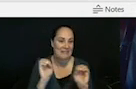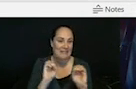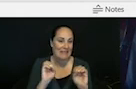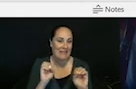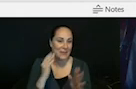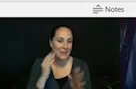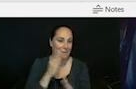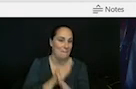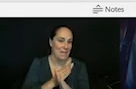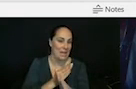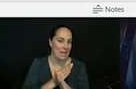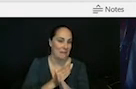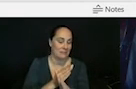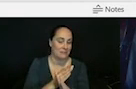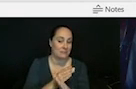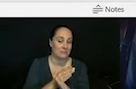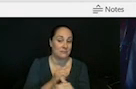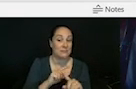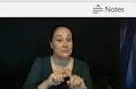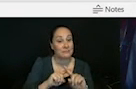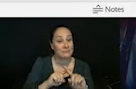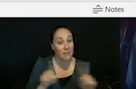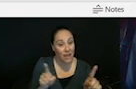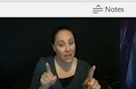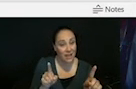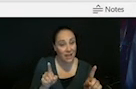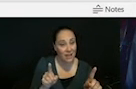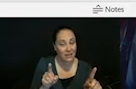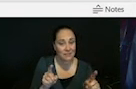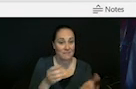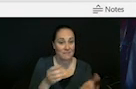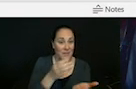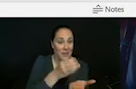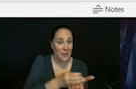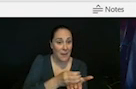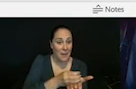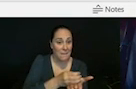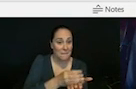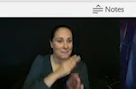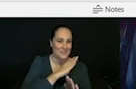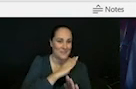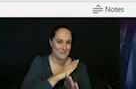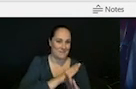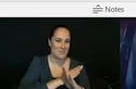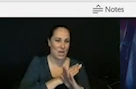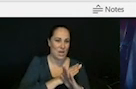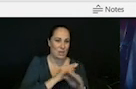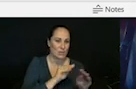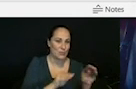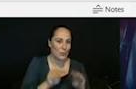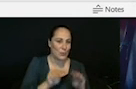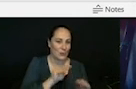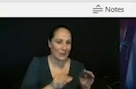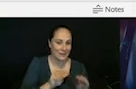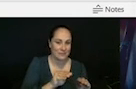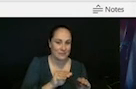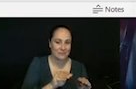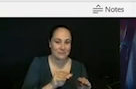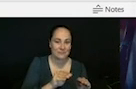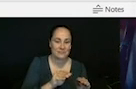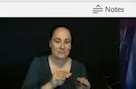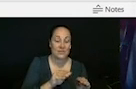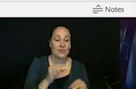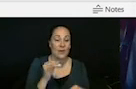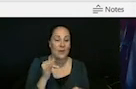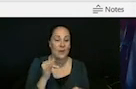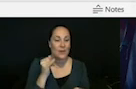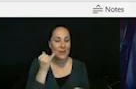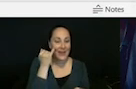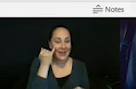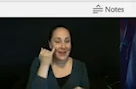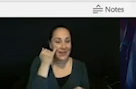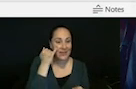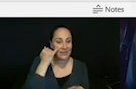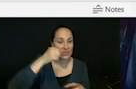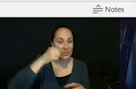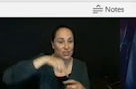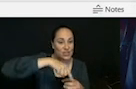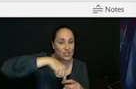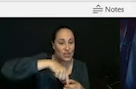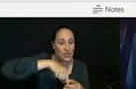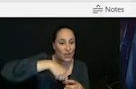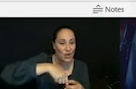But there is a cup to block it, which is why you go around in little swirling circles. Where else do you see this idea of